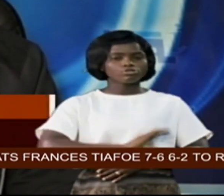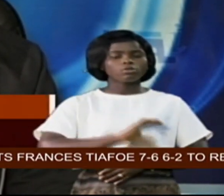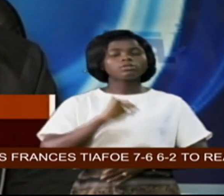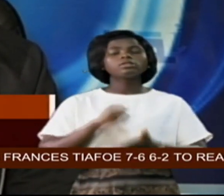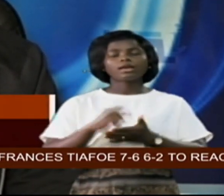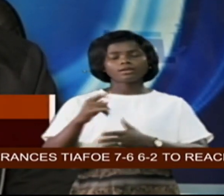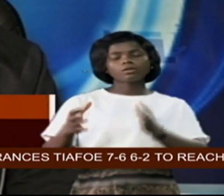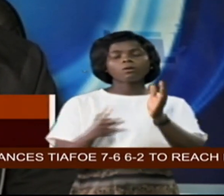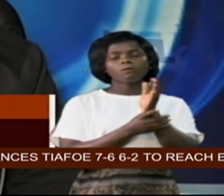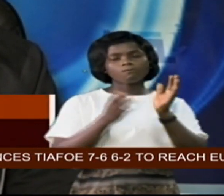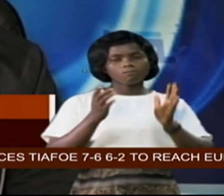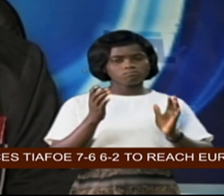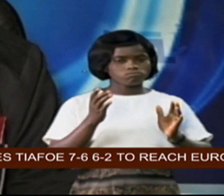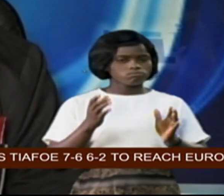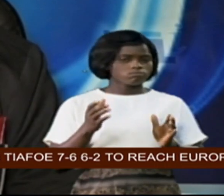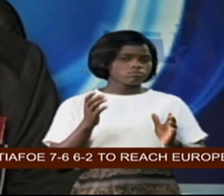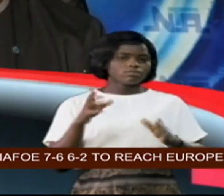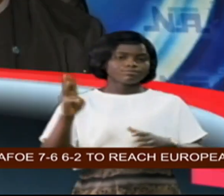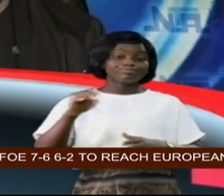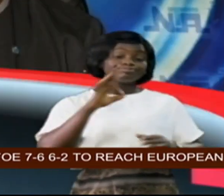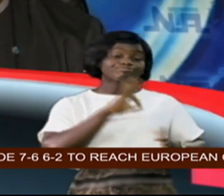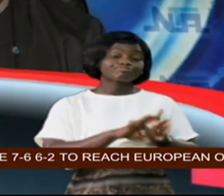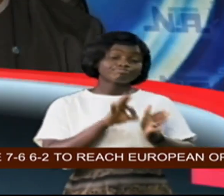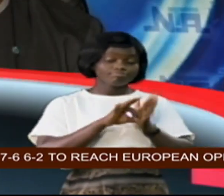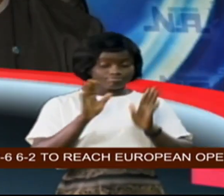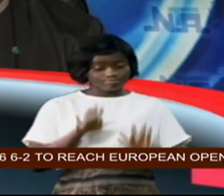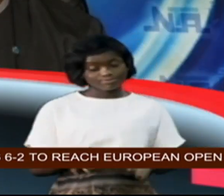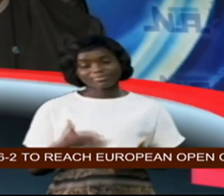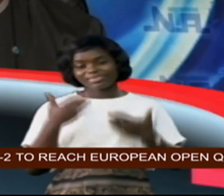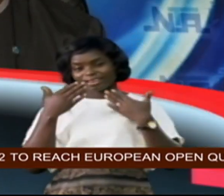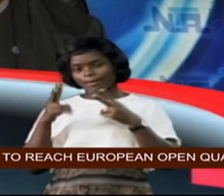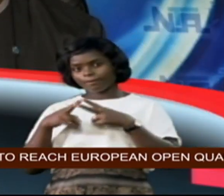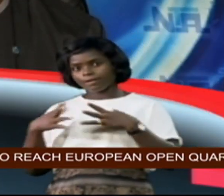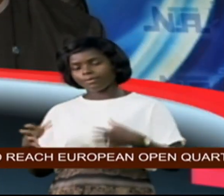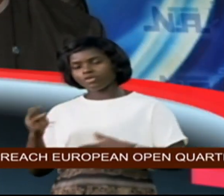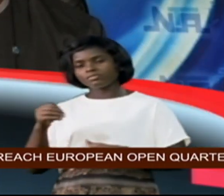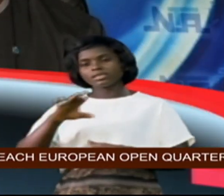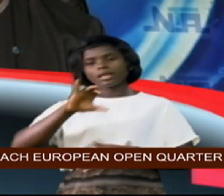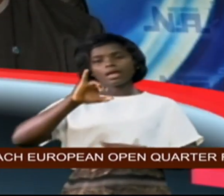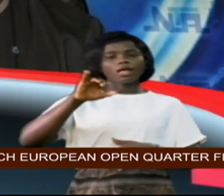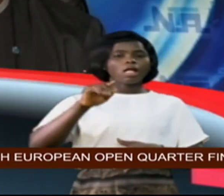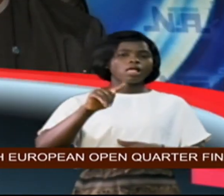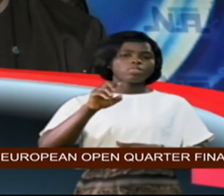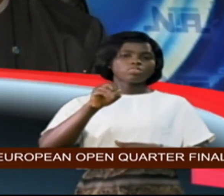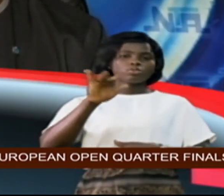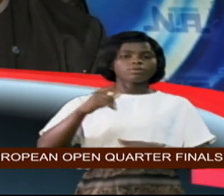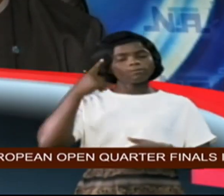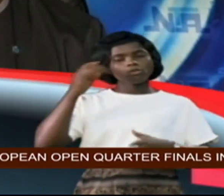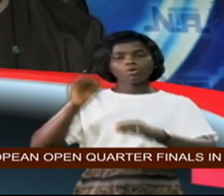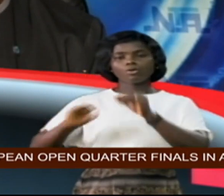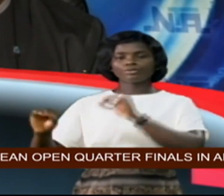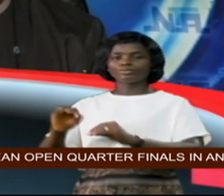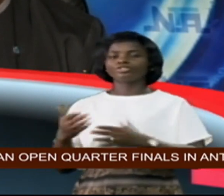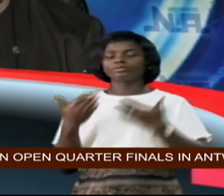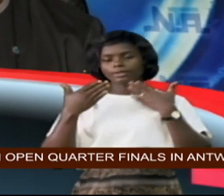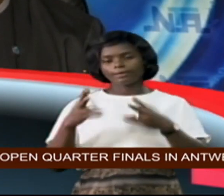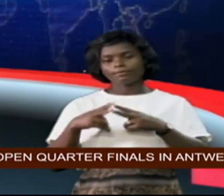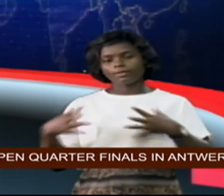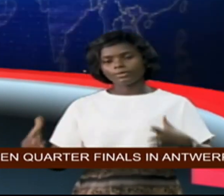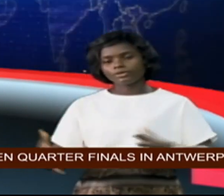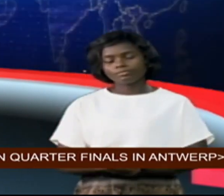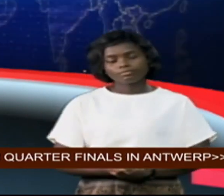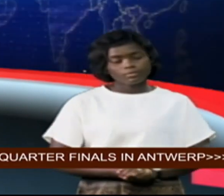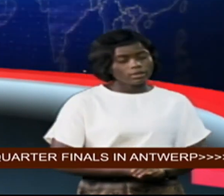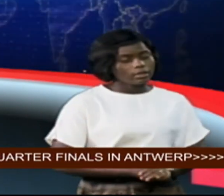held accountable. All right. Thank you very much, Mr. Ojukwu, for your contribution. Thank you. We do appreciate it. Thank you.